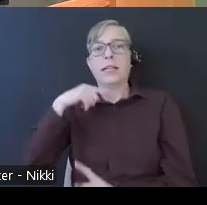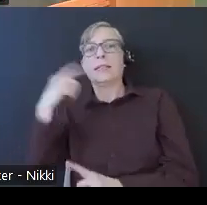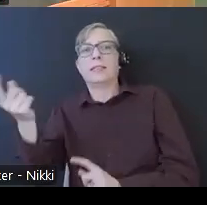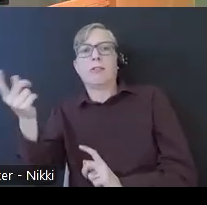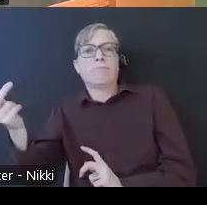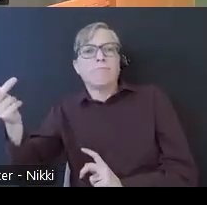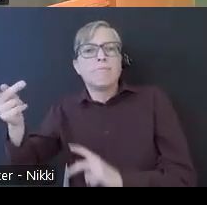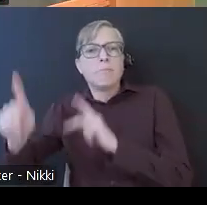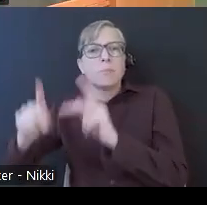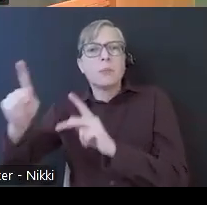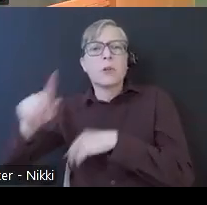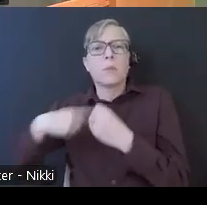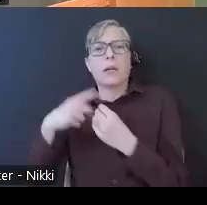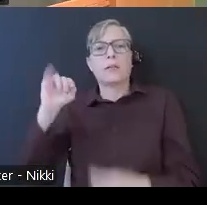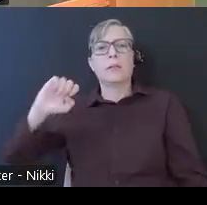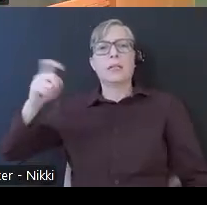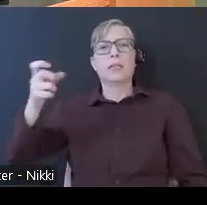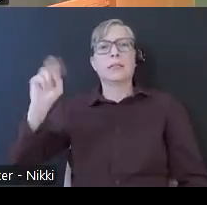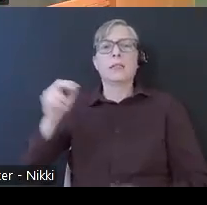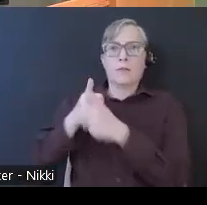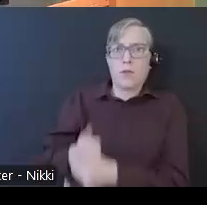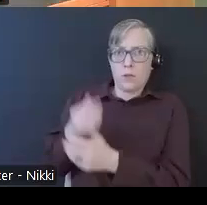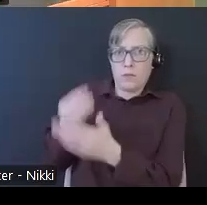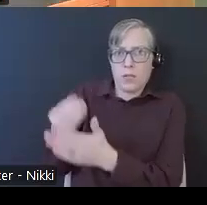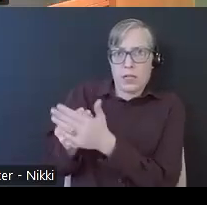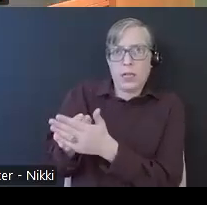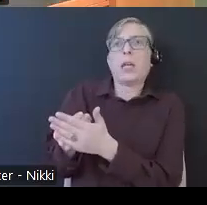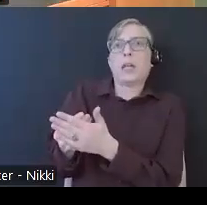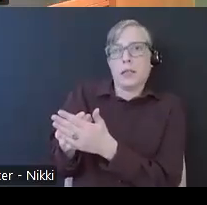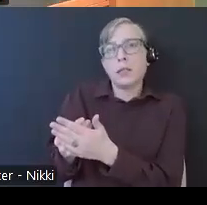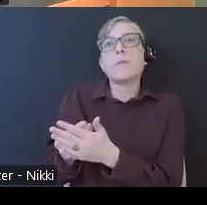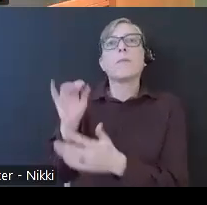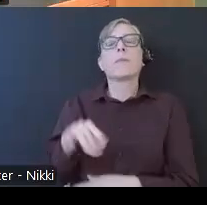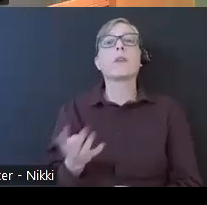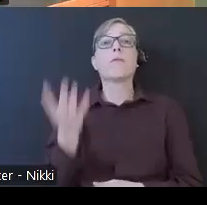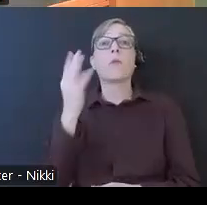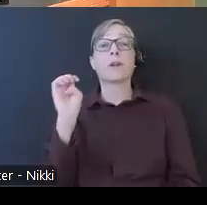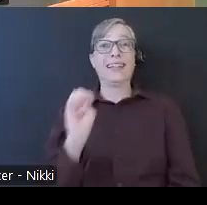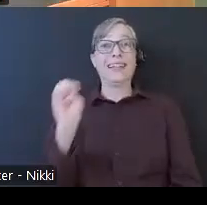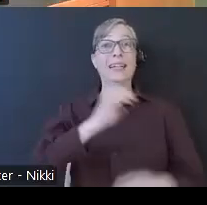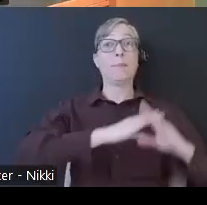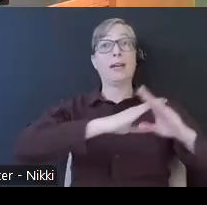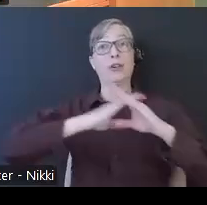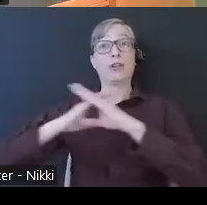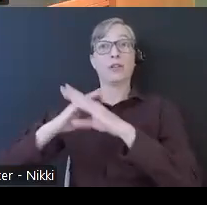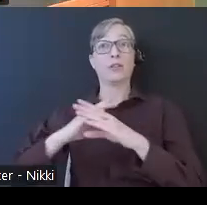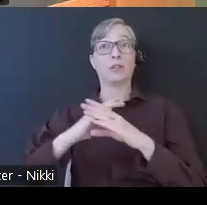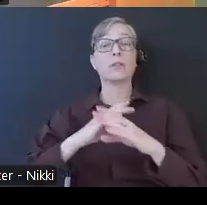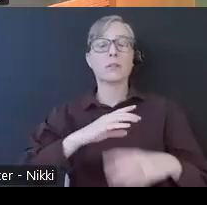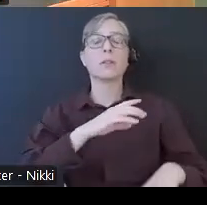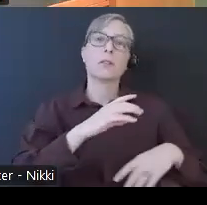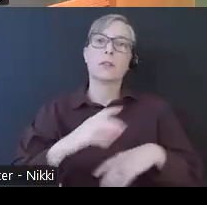the next thing. So we mentioned the 4E barriers to adoption of digital behavioral health. And this is a project I'm working on right now